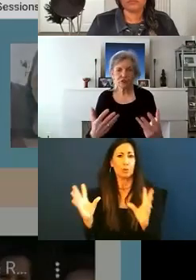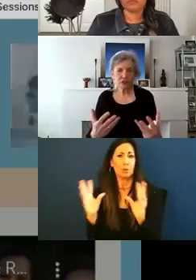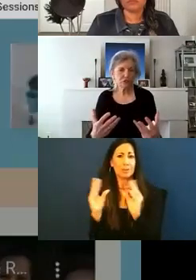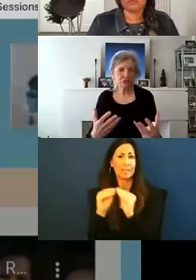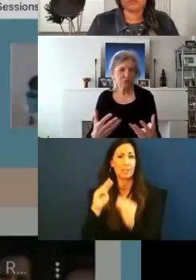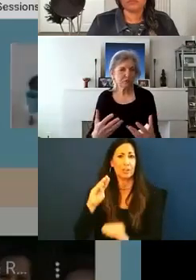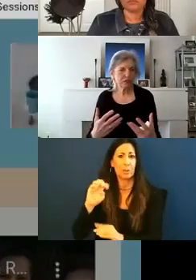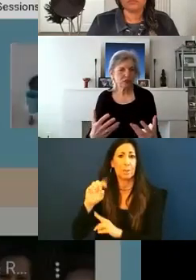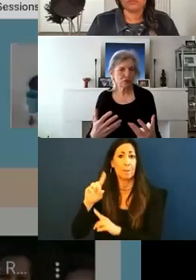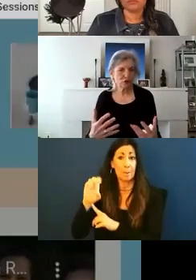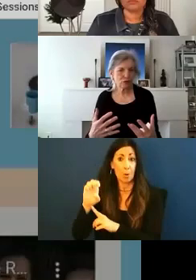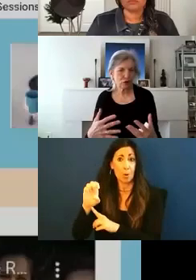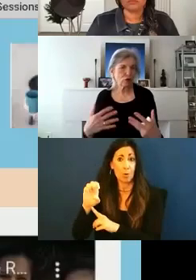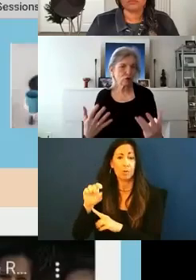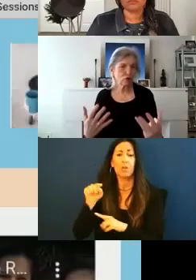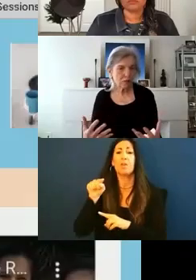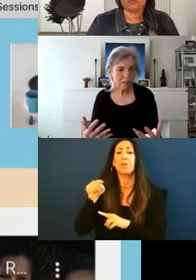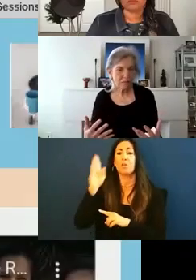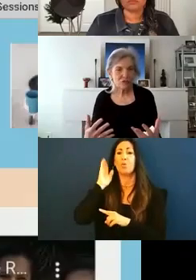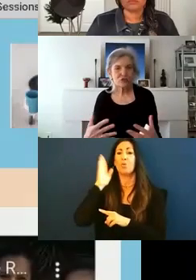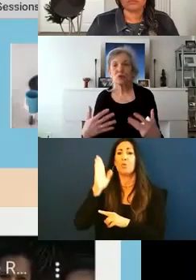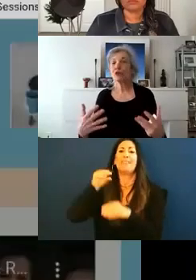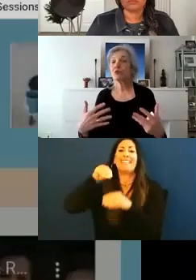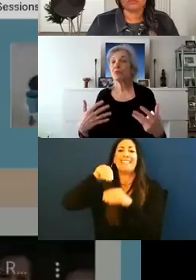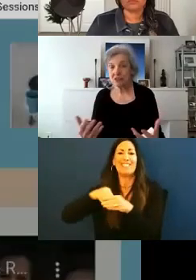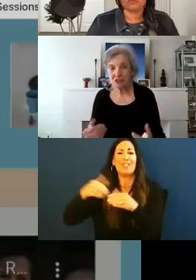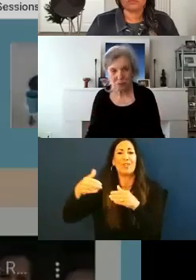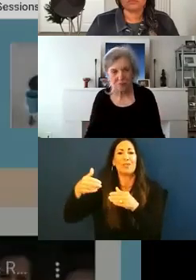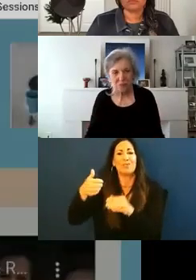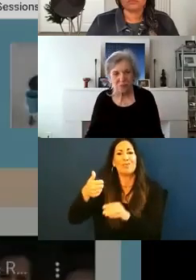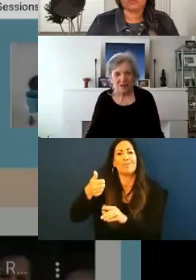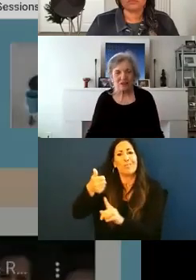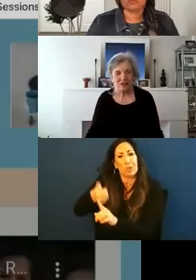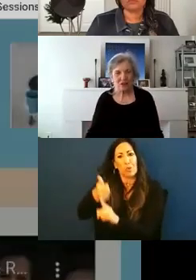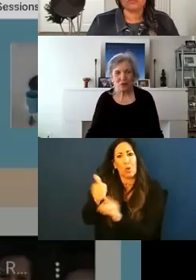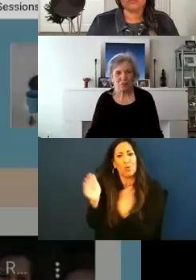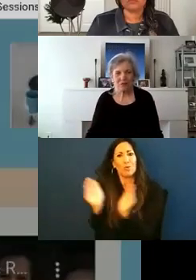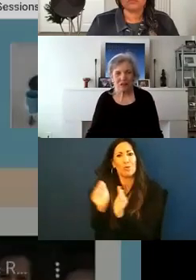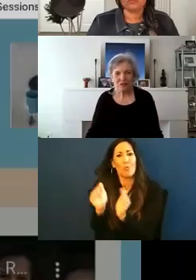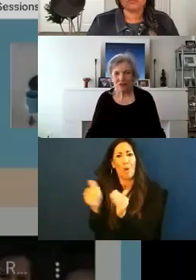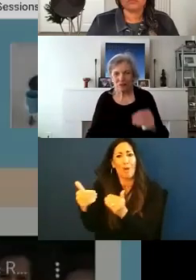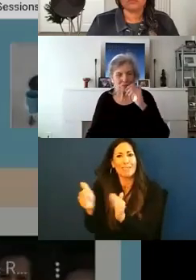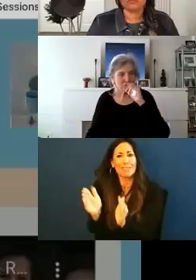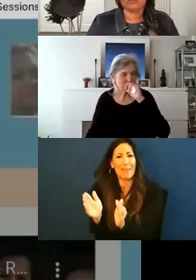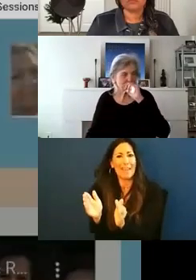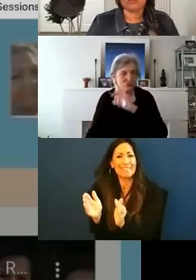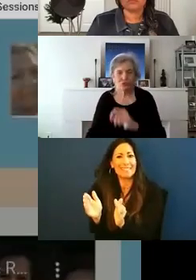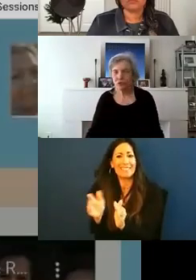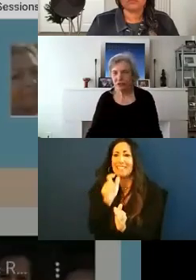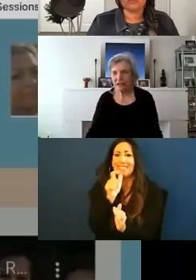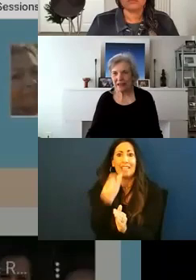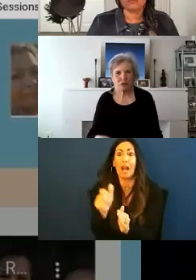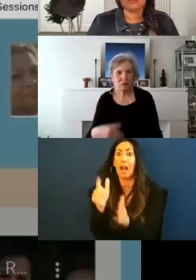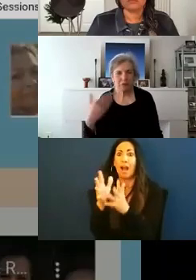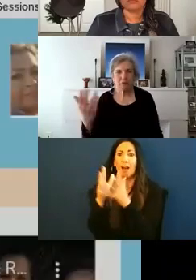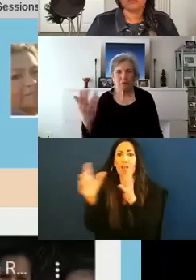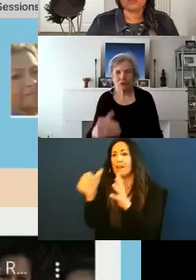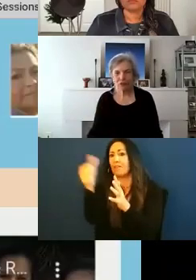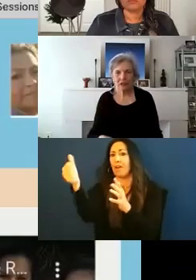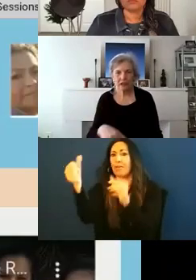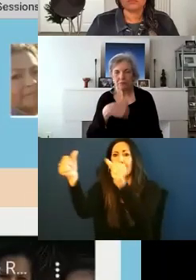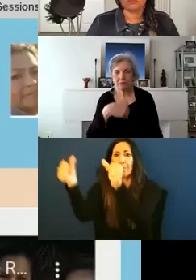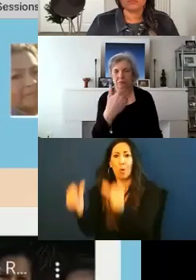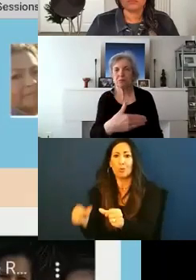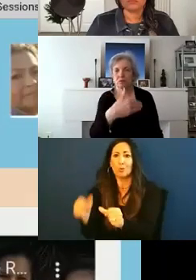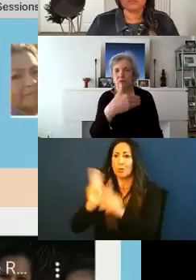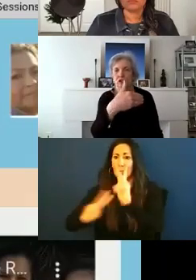will essentially be in your own small space. There won't be a lot of other posters you're looking at or people you're